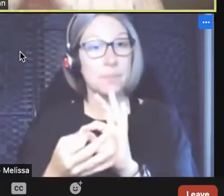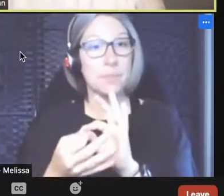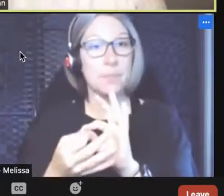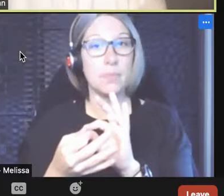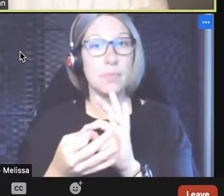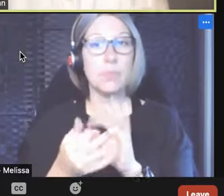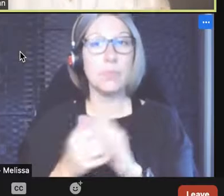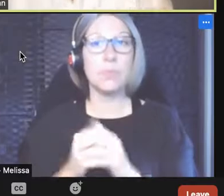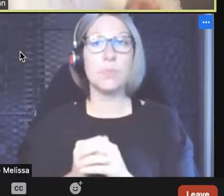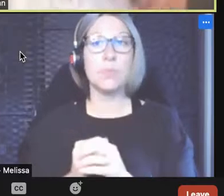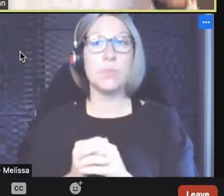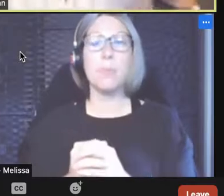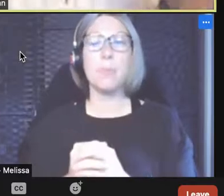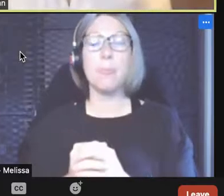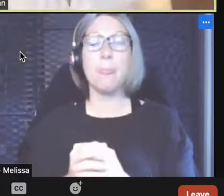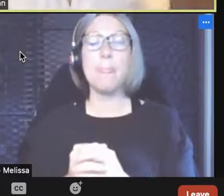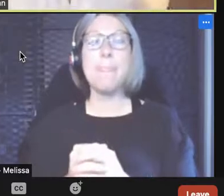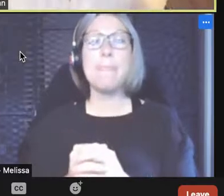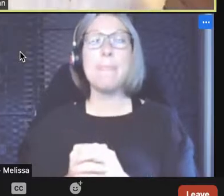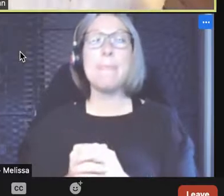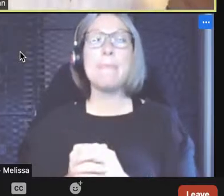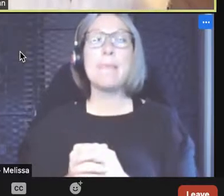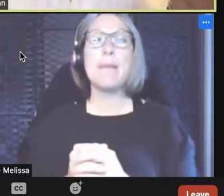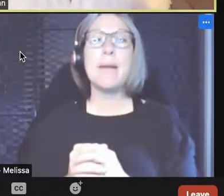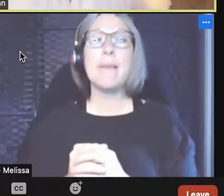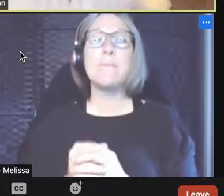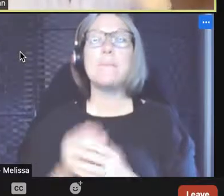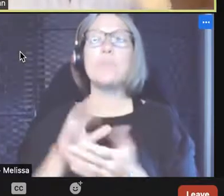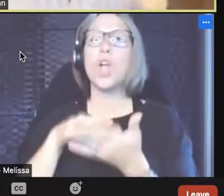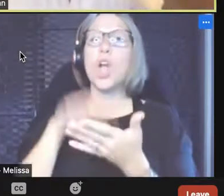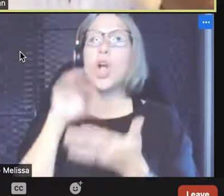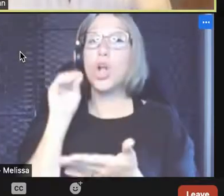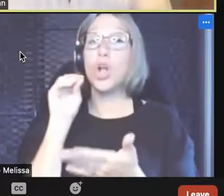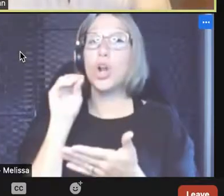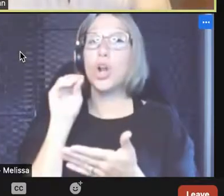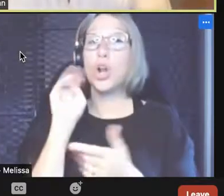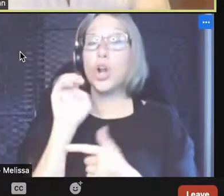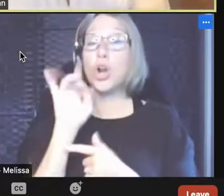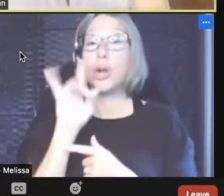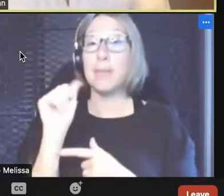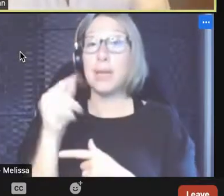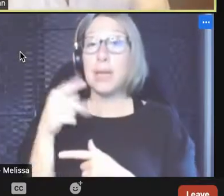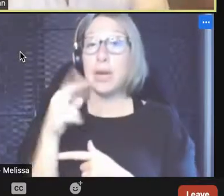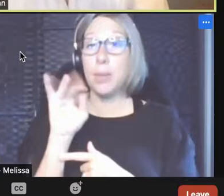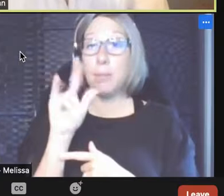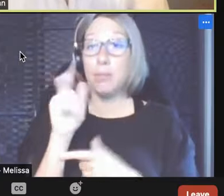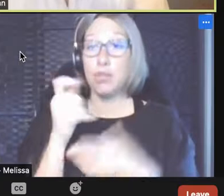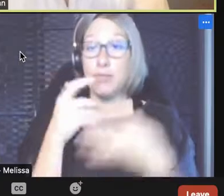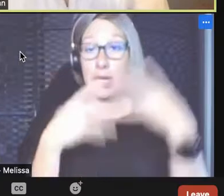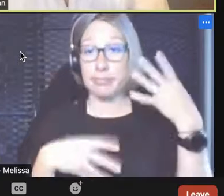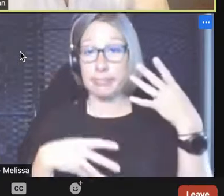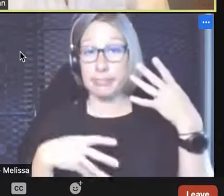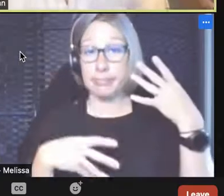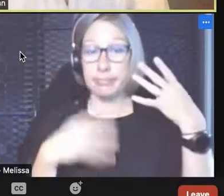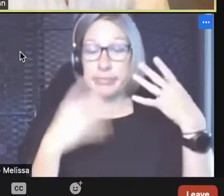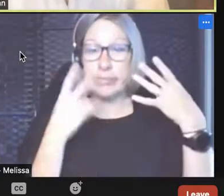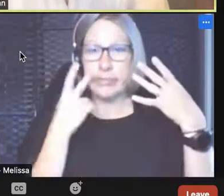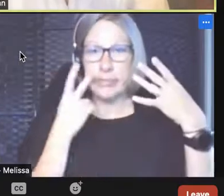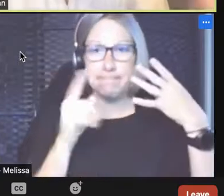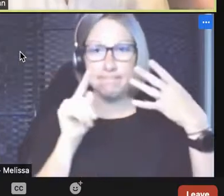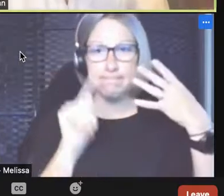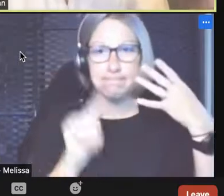that's food, that wasn't supposed to do that. Here's what her learning media profile looks like, and you can see that where her sweet spot is.